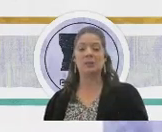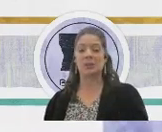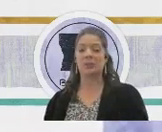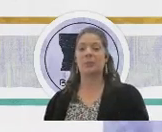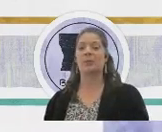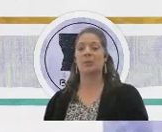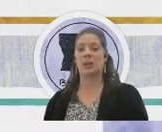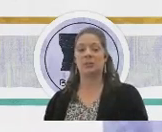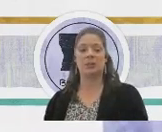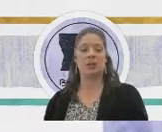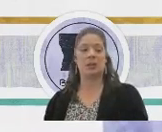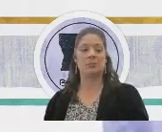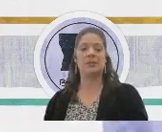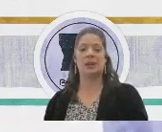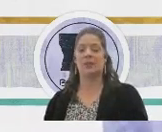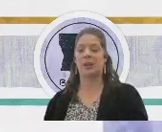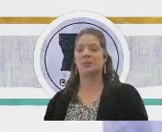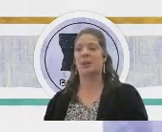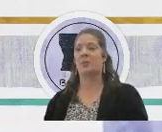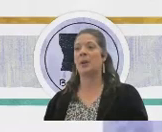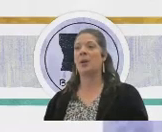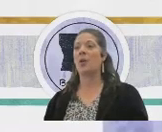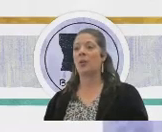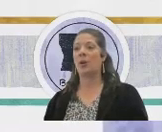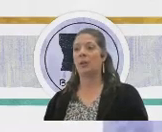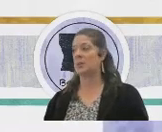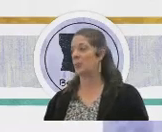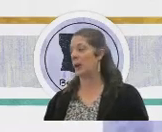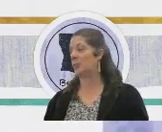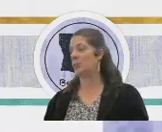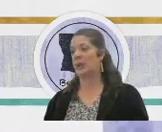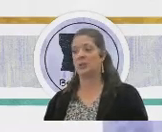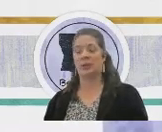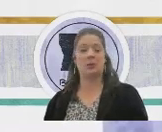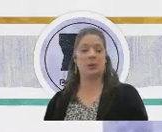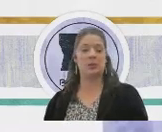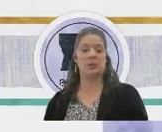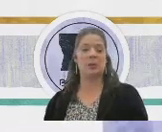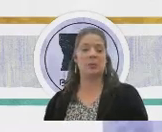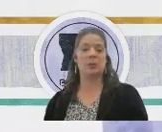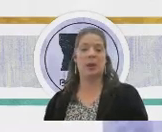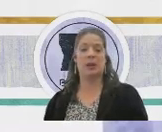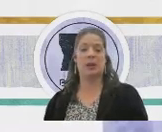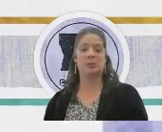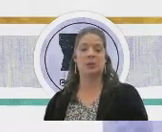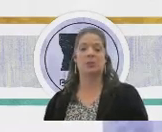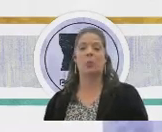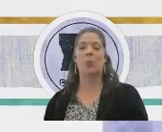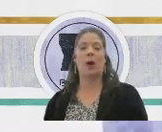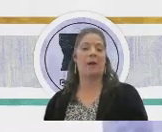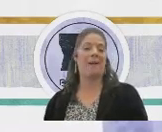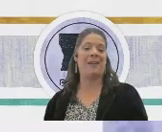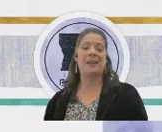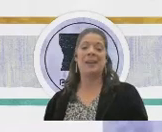Hayden Malafon from the early childhood side of things on the call as well to answer any questions, but we'll go ahead and get started